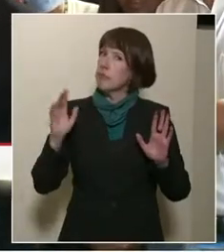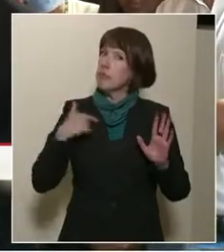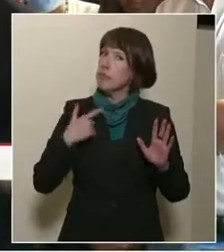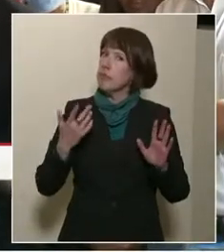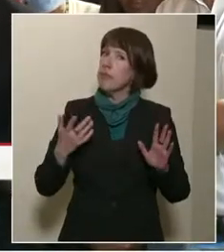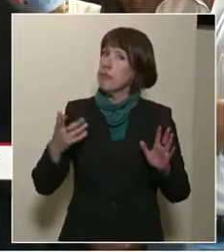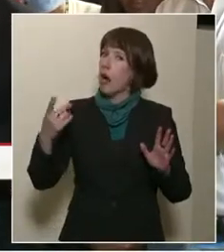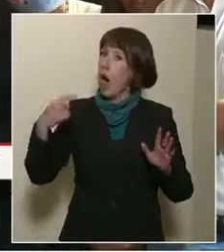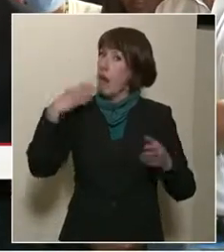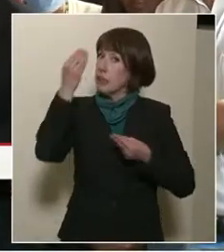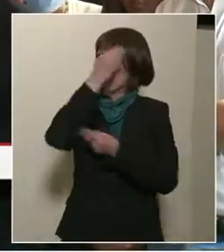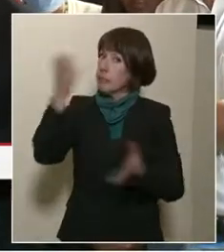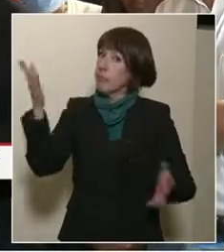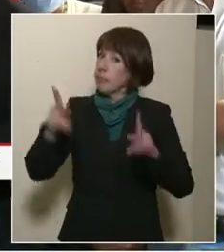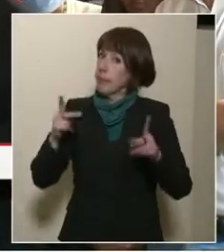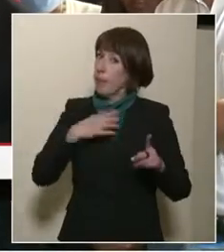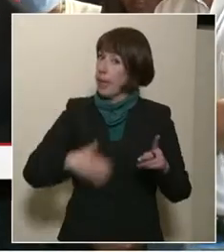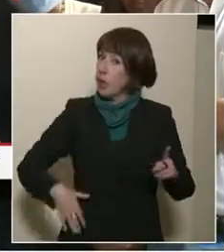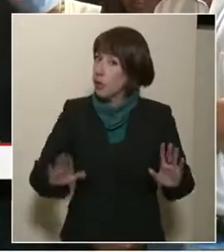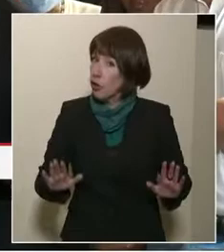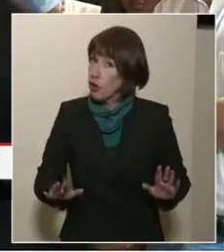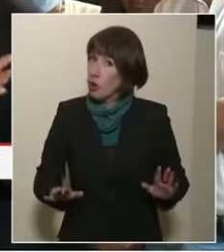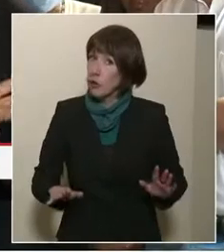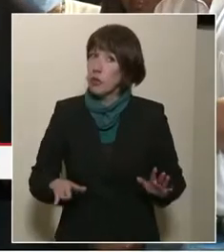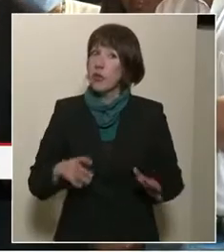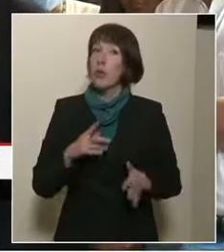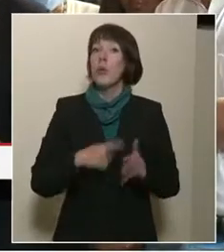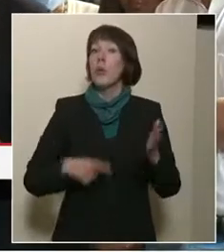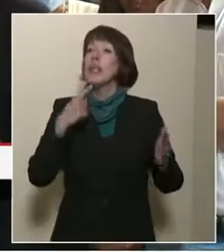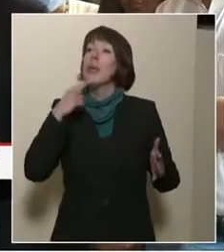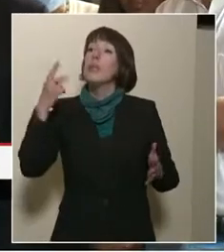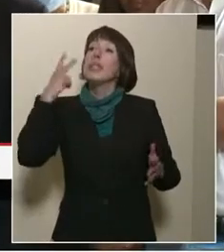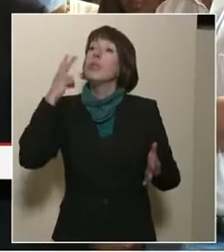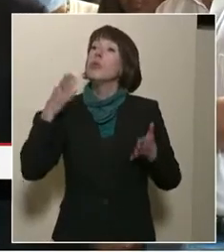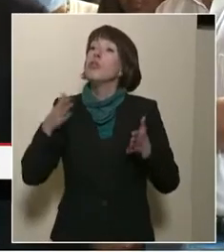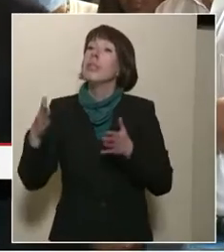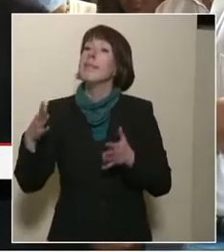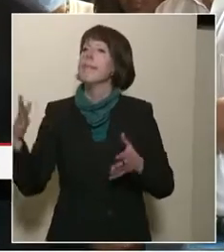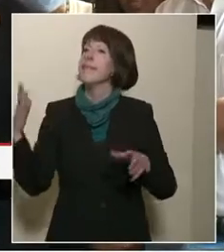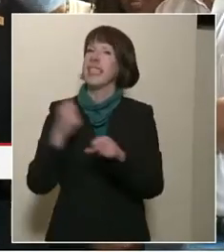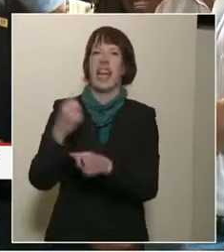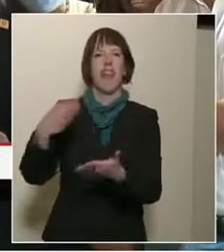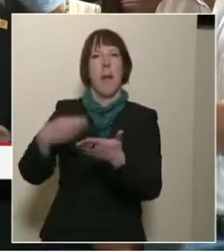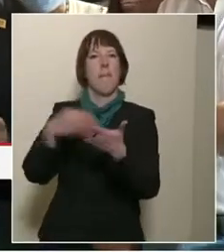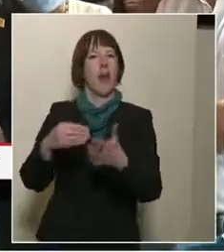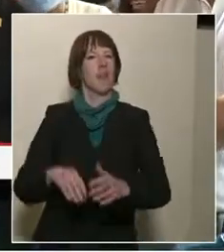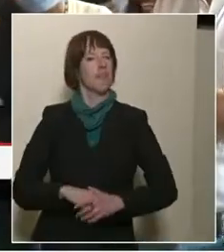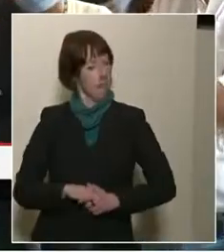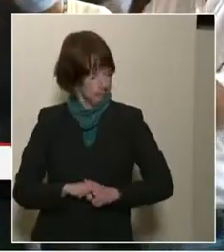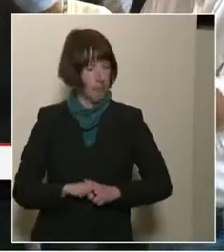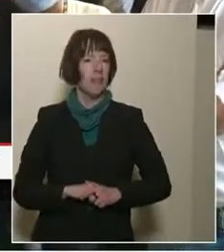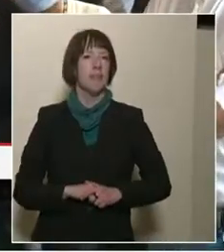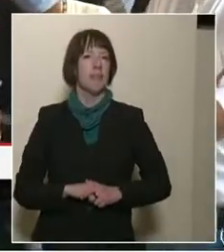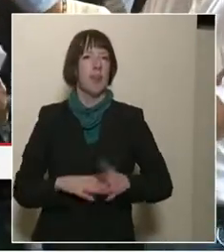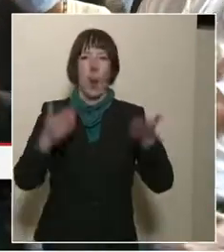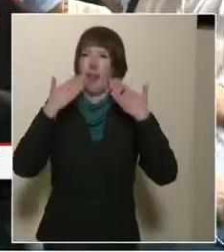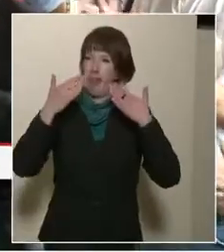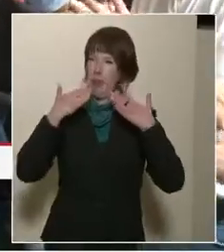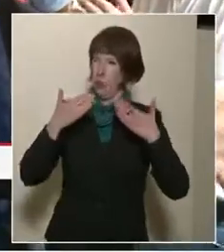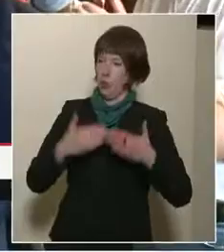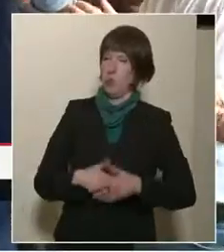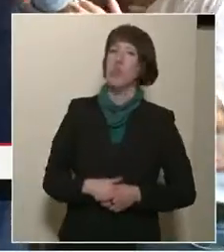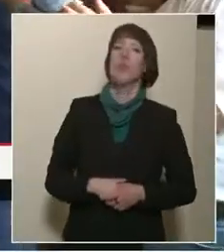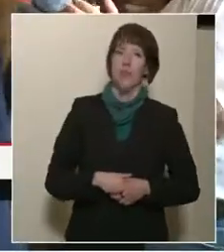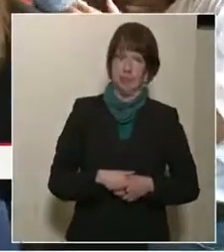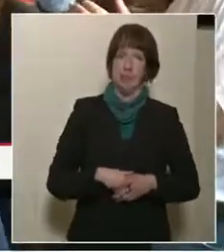I've been talking about it. And what do I say to you when I see you in the street? Get that money. All right? All right. Thank you, guys.